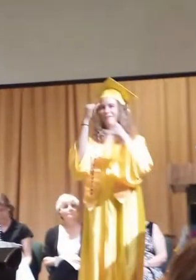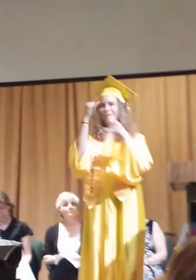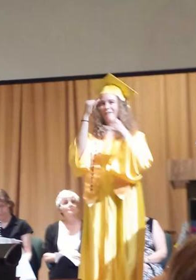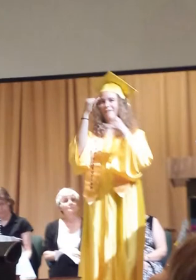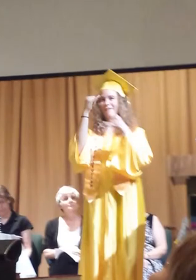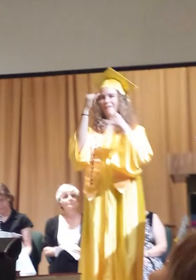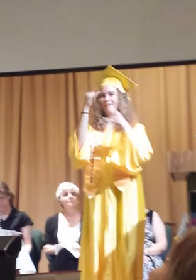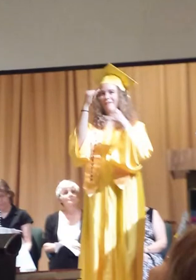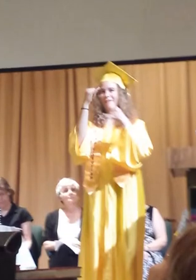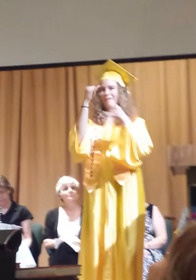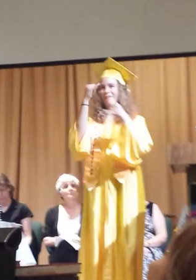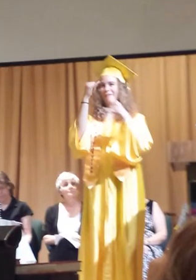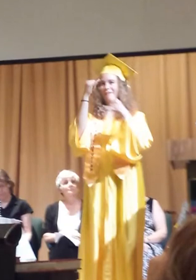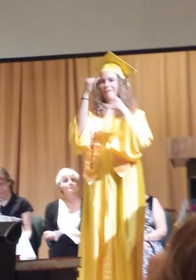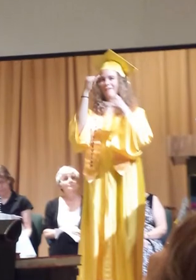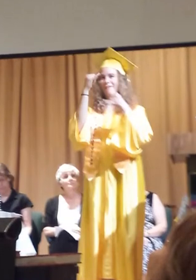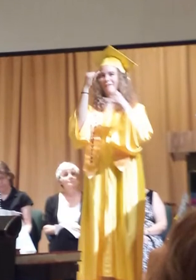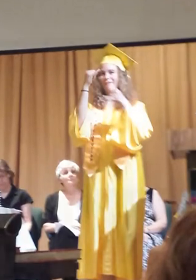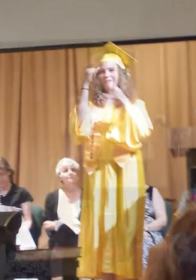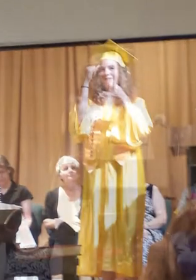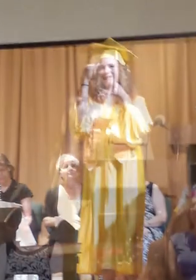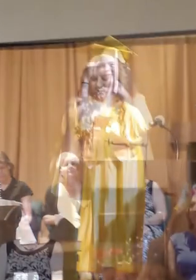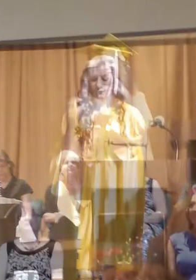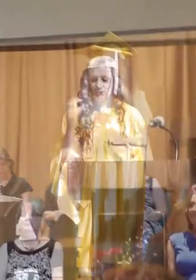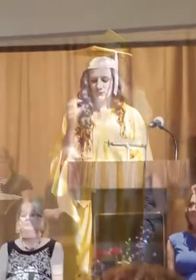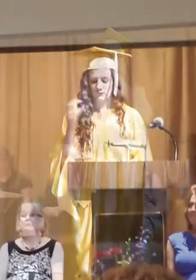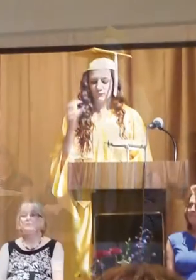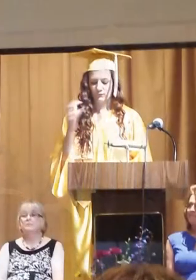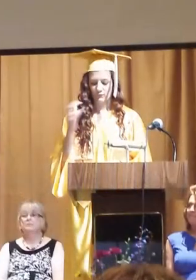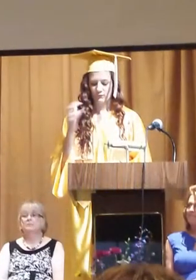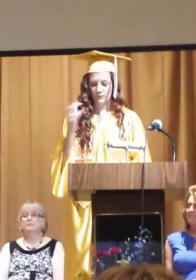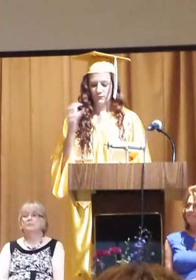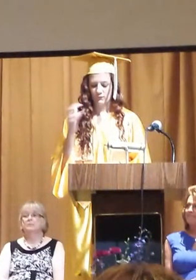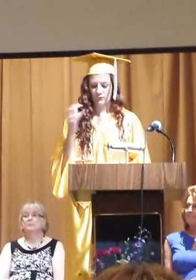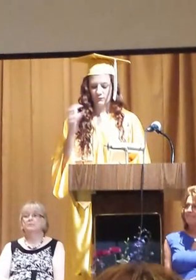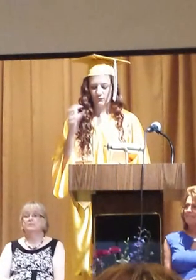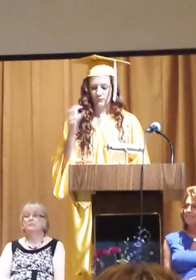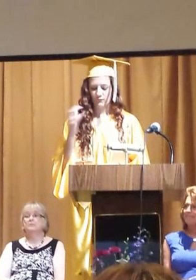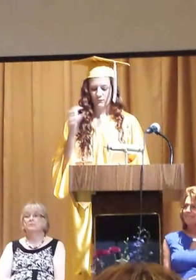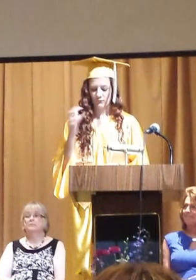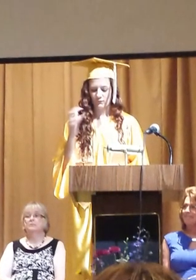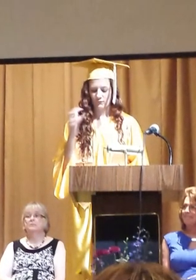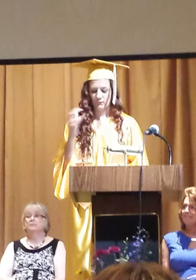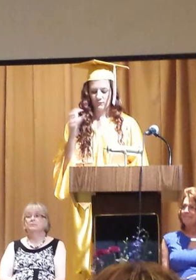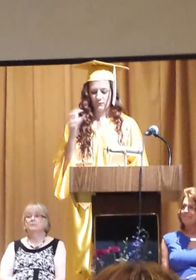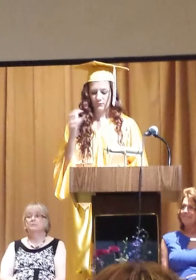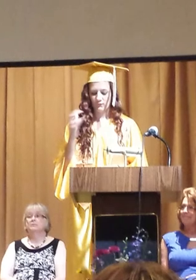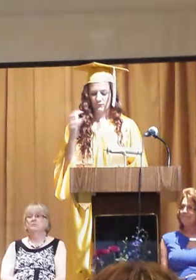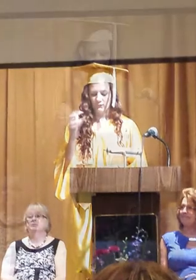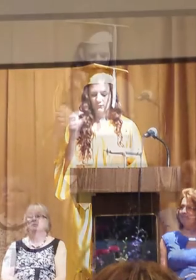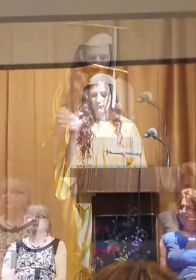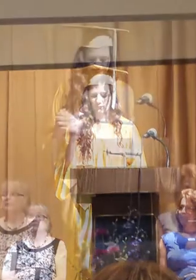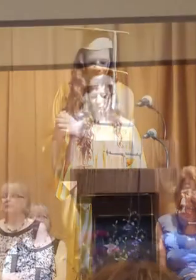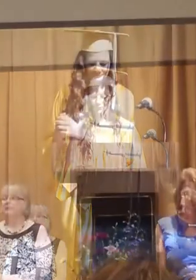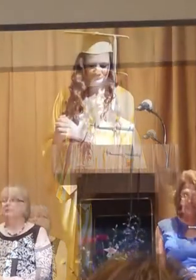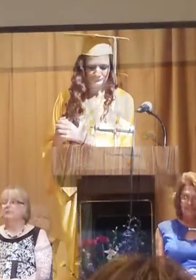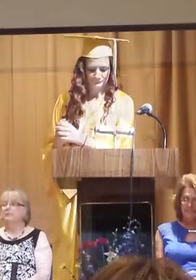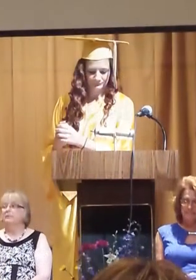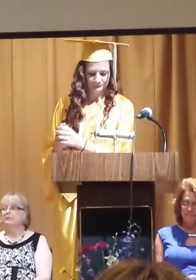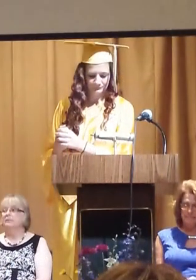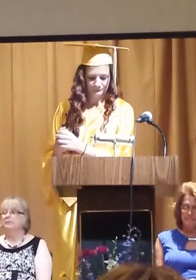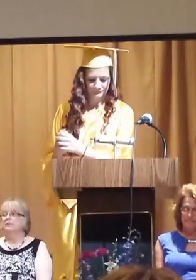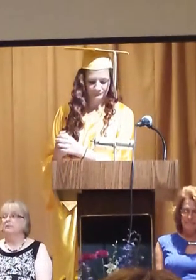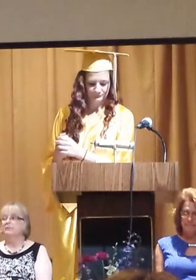When You Think Back On All We've Done I Hope You're Proud